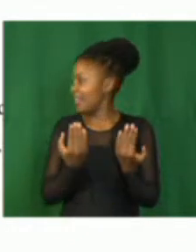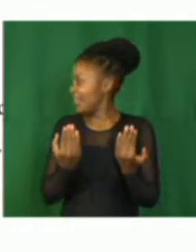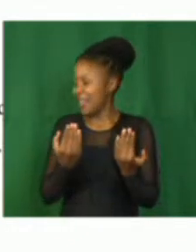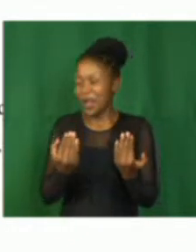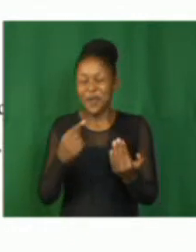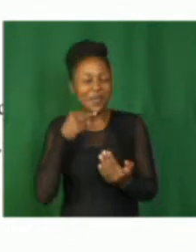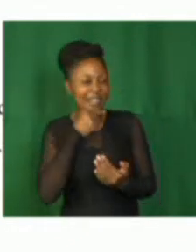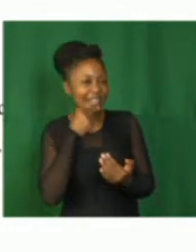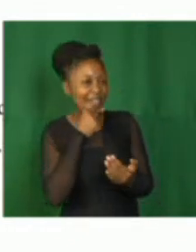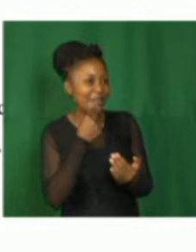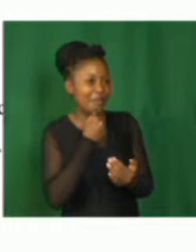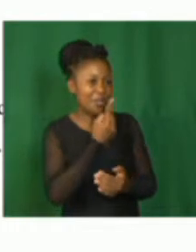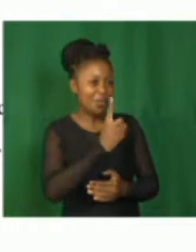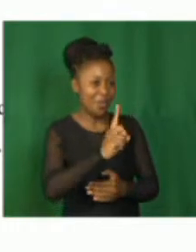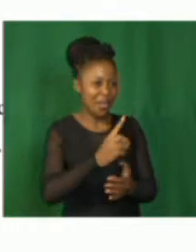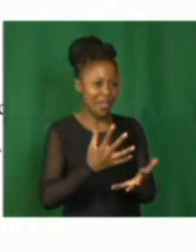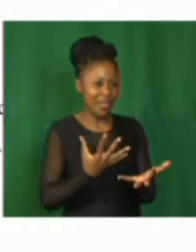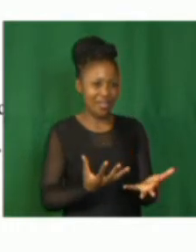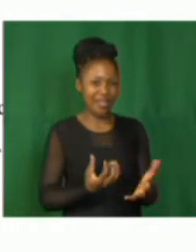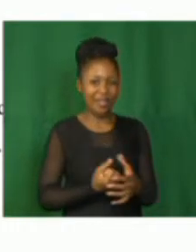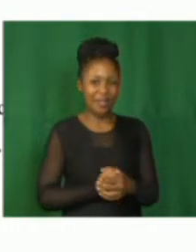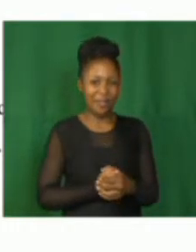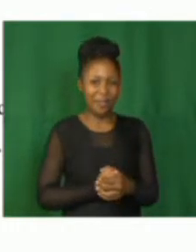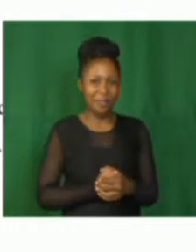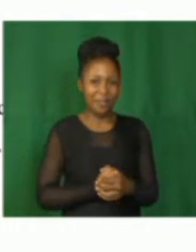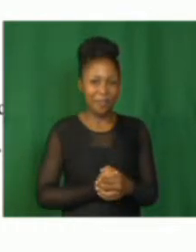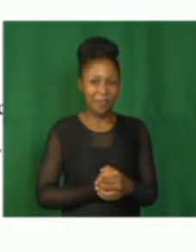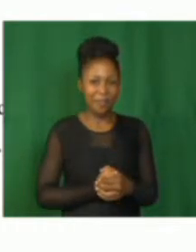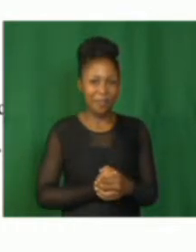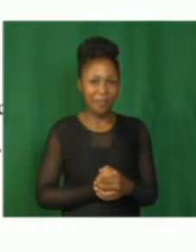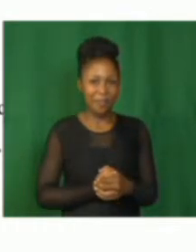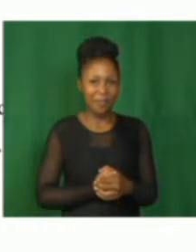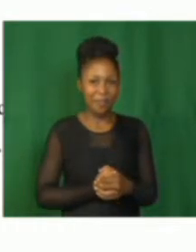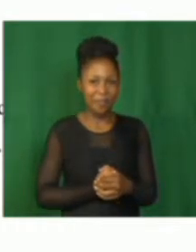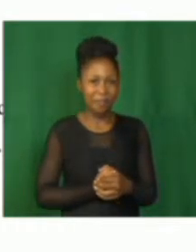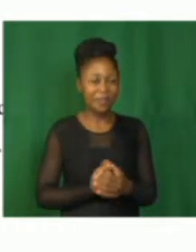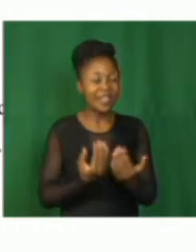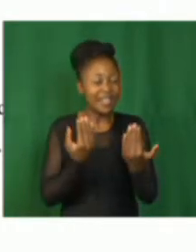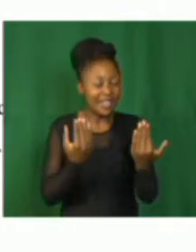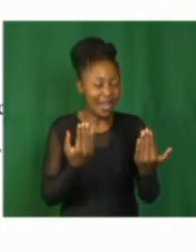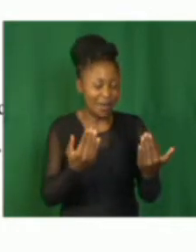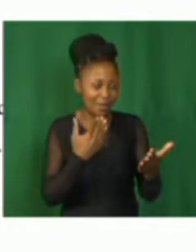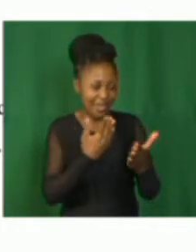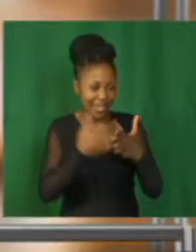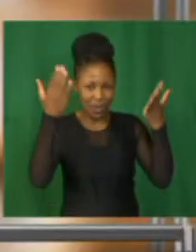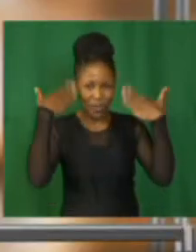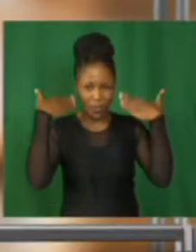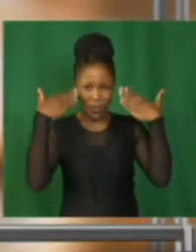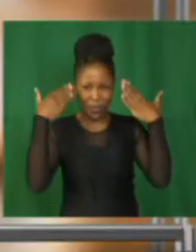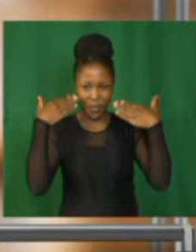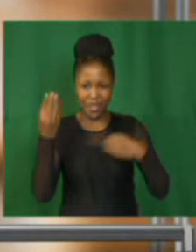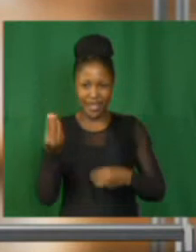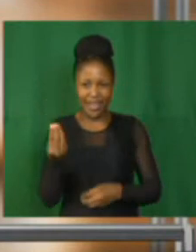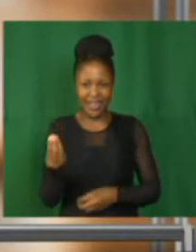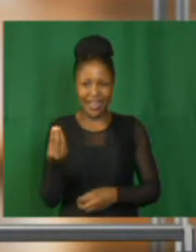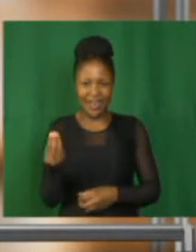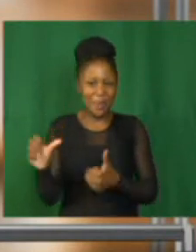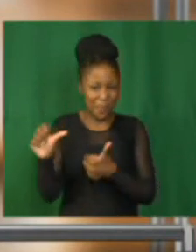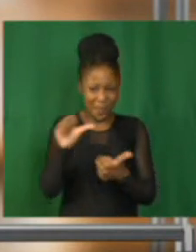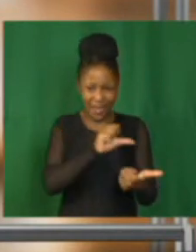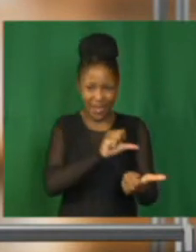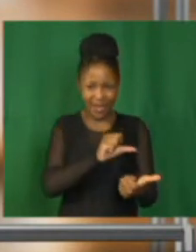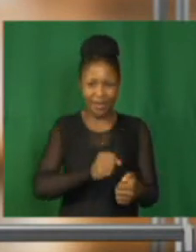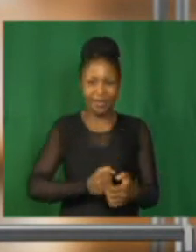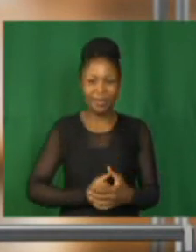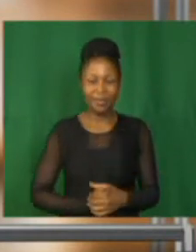you have something to say. Well, sir, can we take a quick commercial break and then we'll come back and continue with our lesson? I would love that.